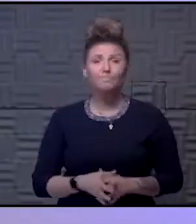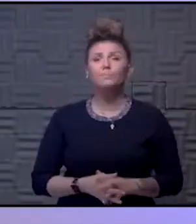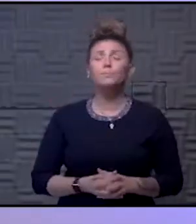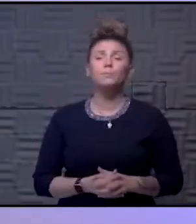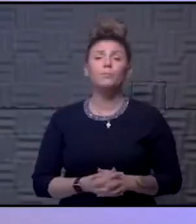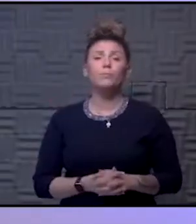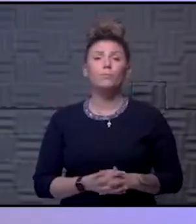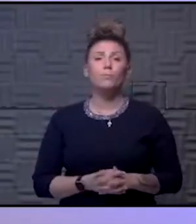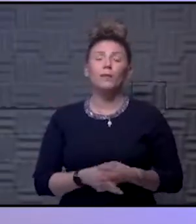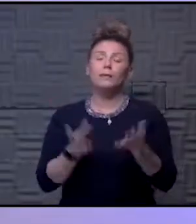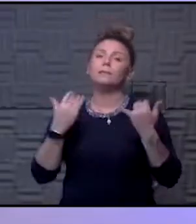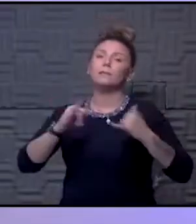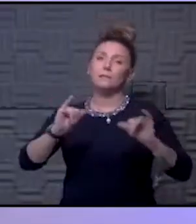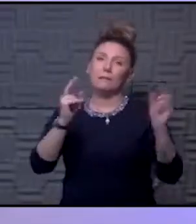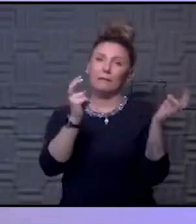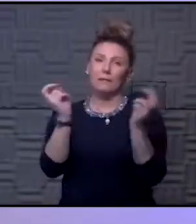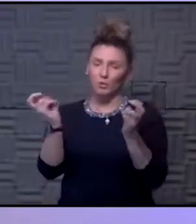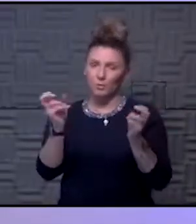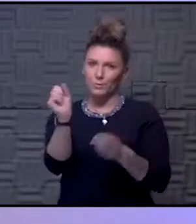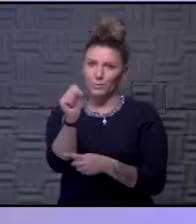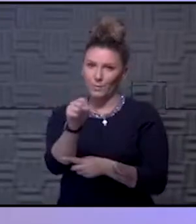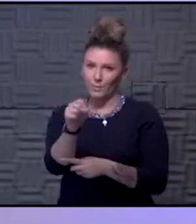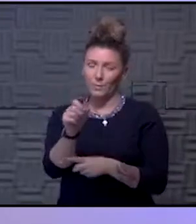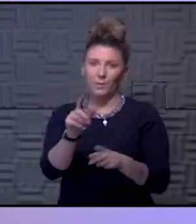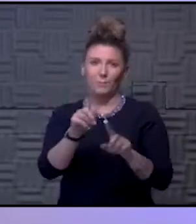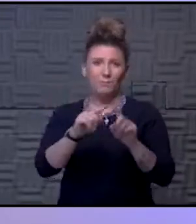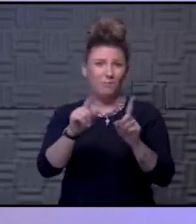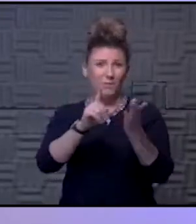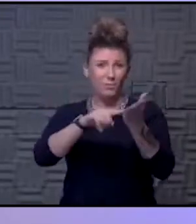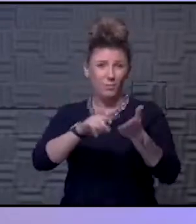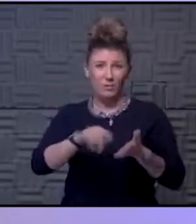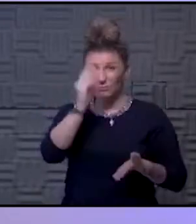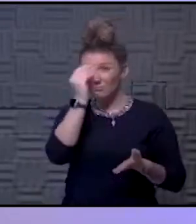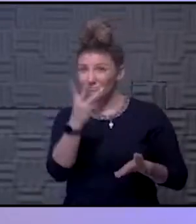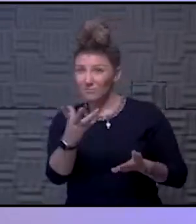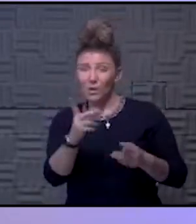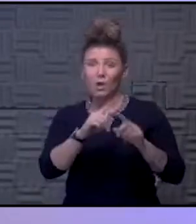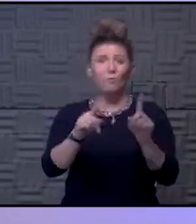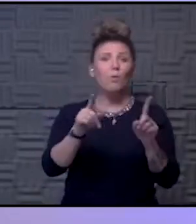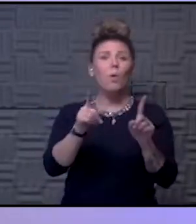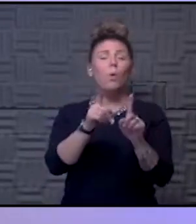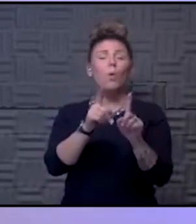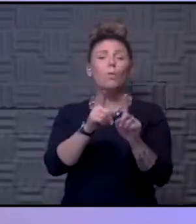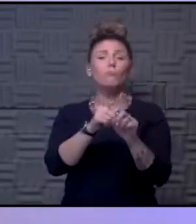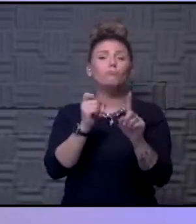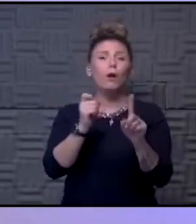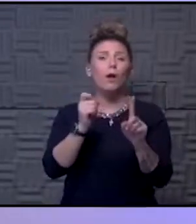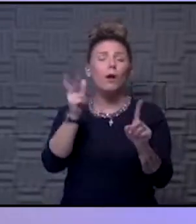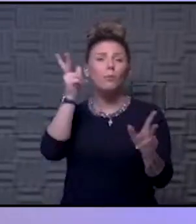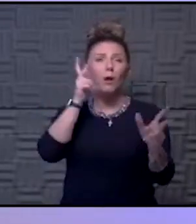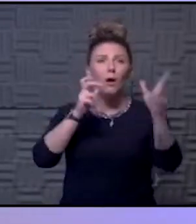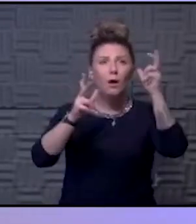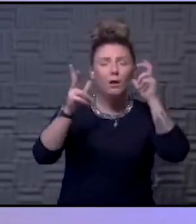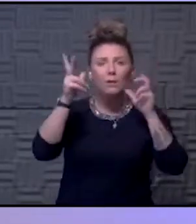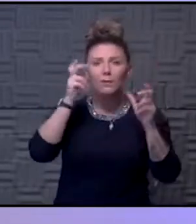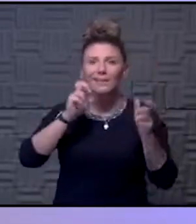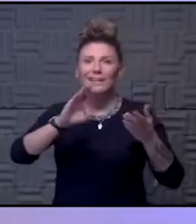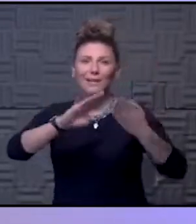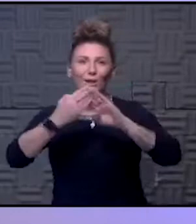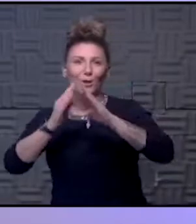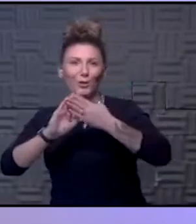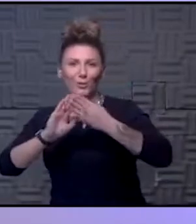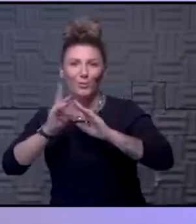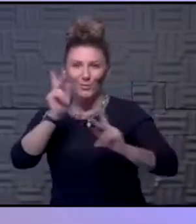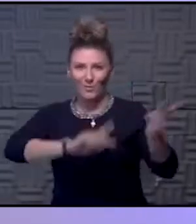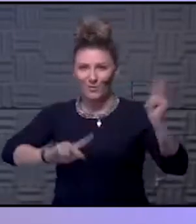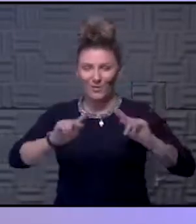It is still an issue. I don't have any research data, but anecdotally from what we're hearing from our community partners, it is still an issue. Things